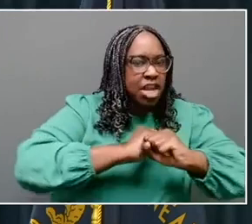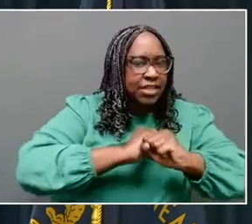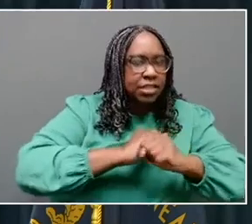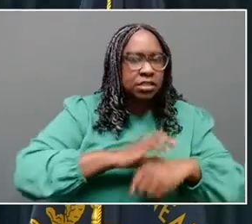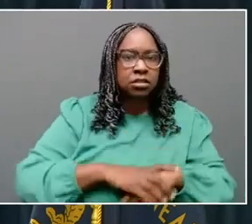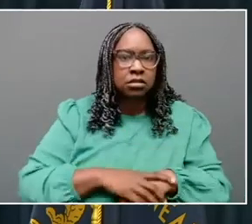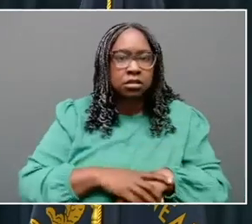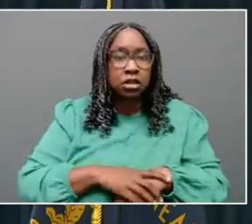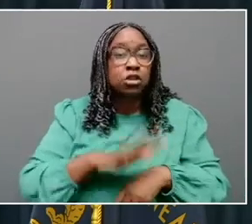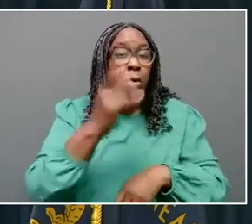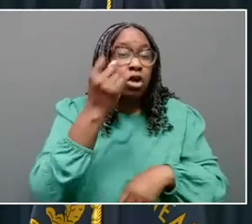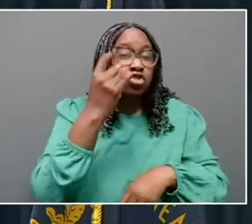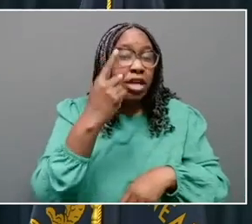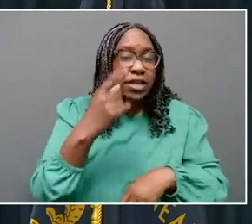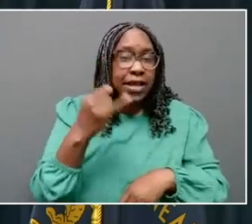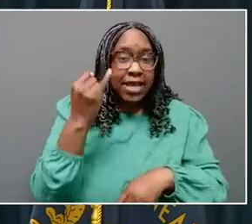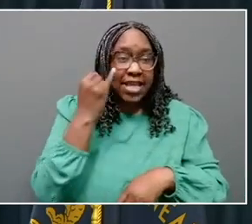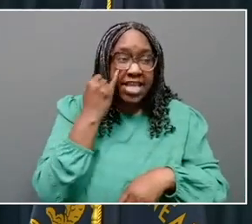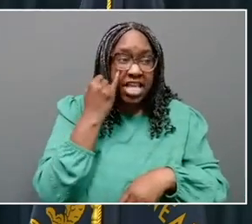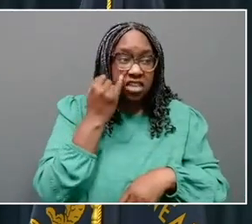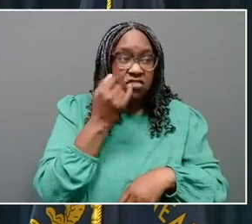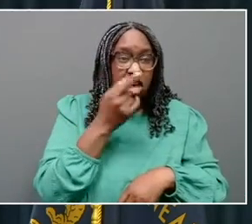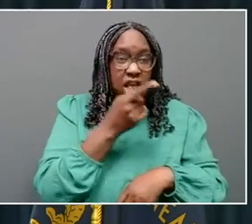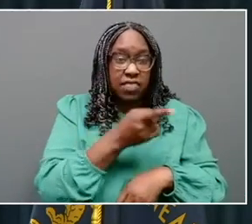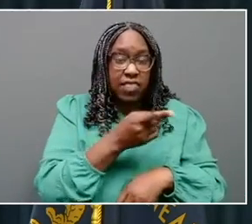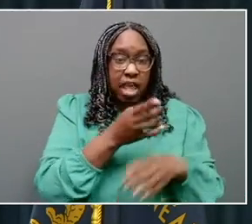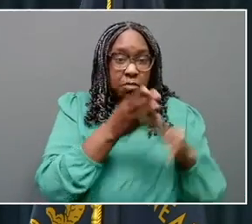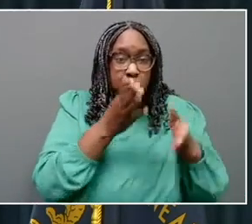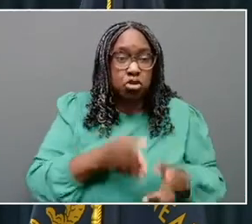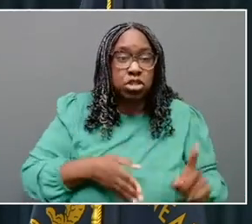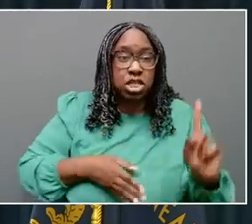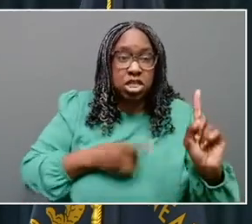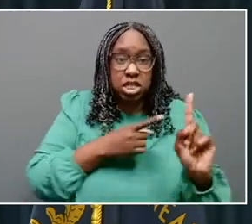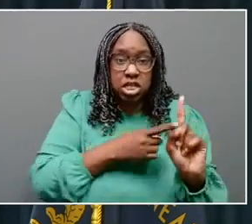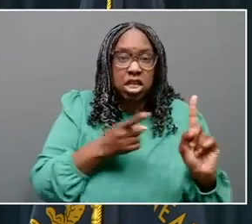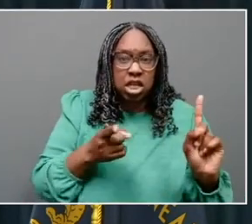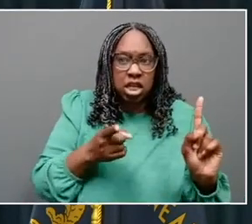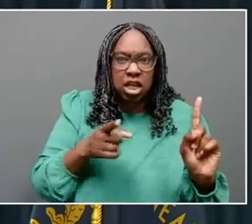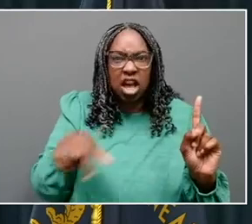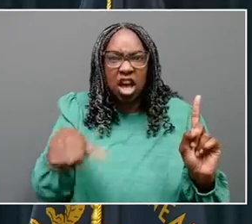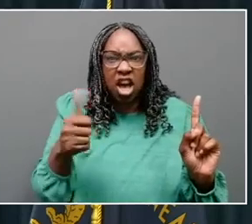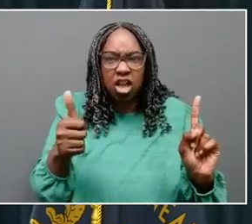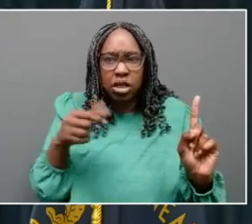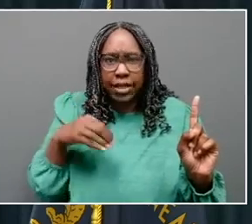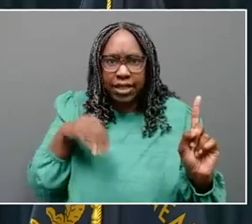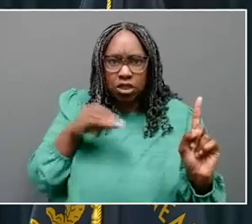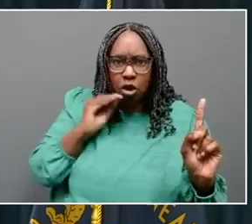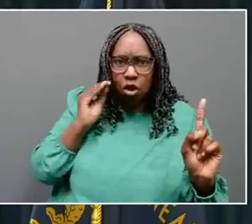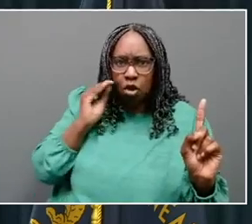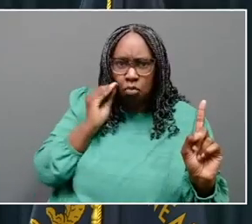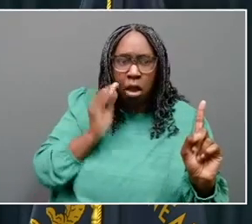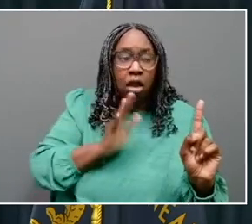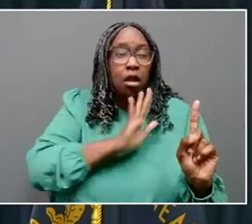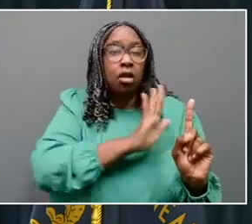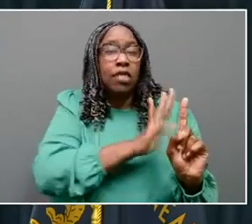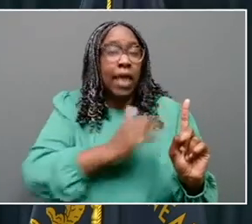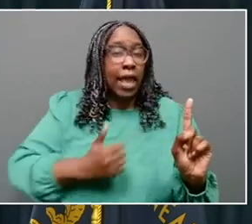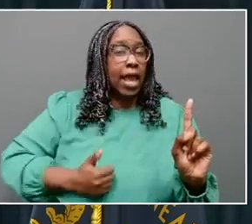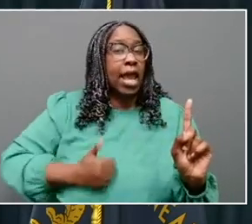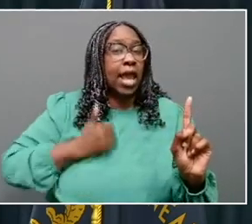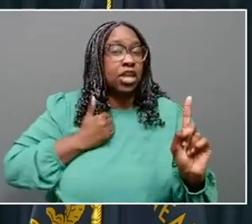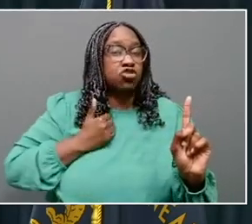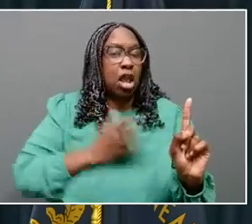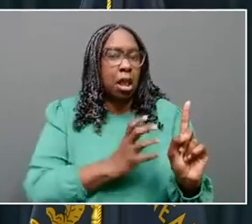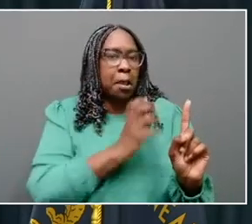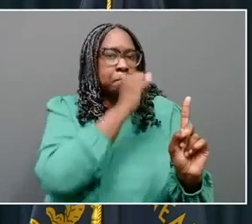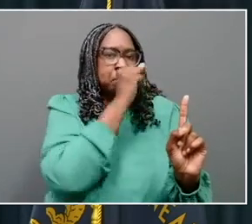residing in the victim's household just needs to apply to Secretary Adams' office to have the address or addresses protected. The bill